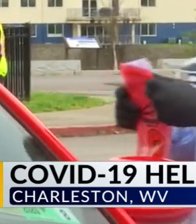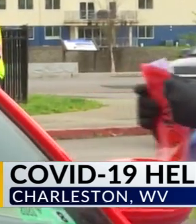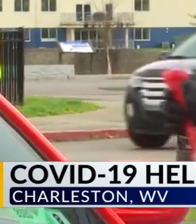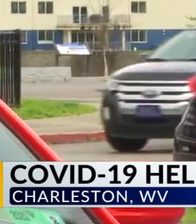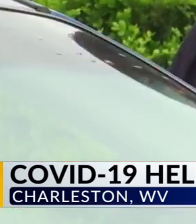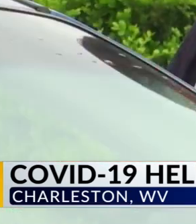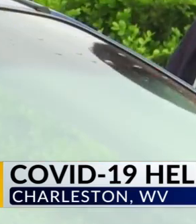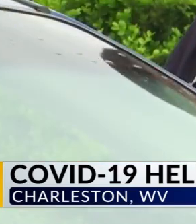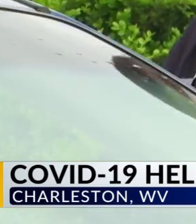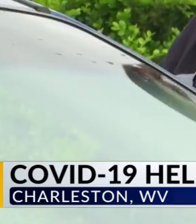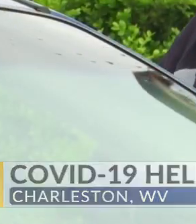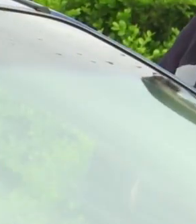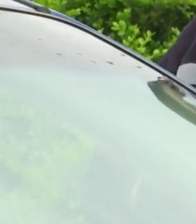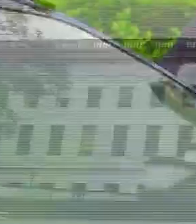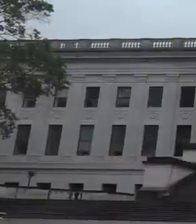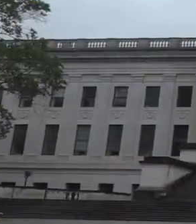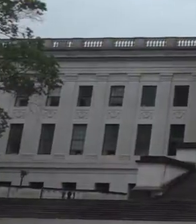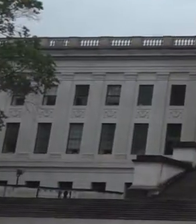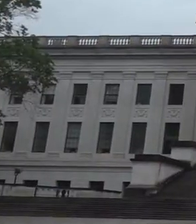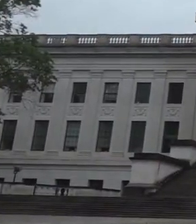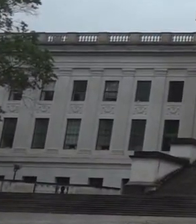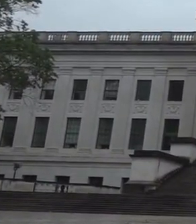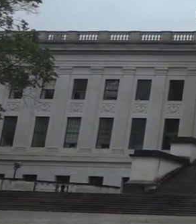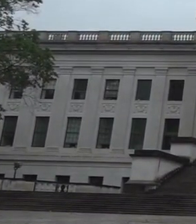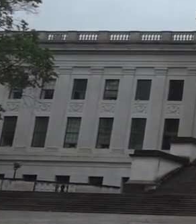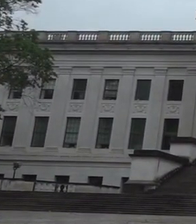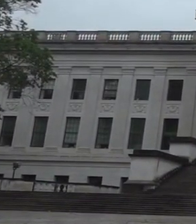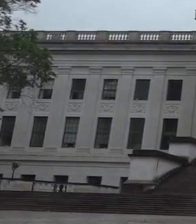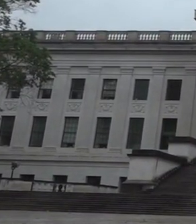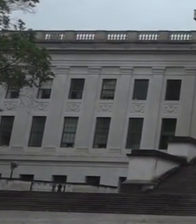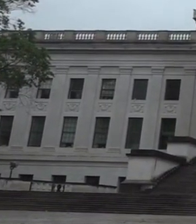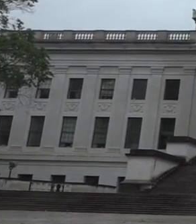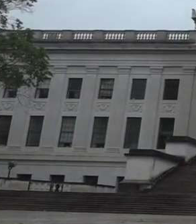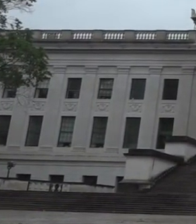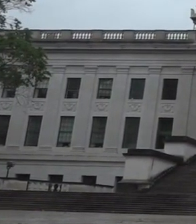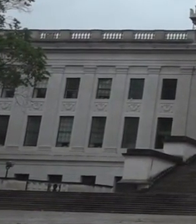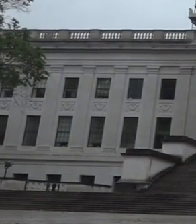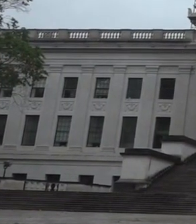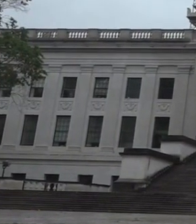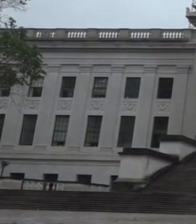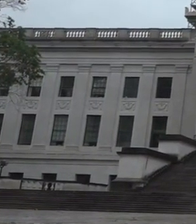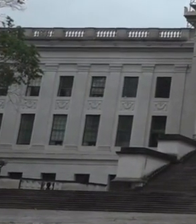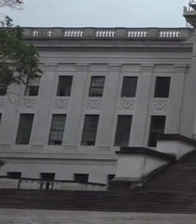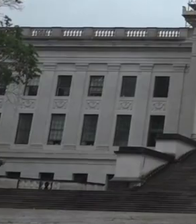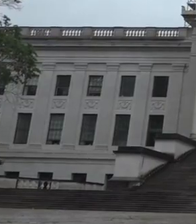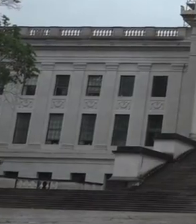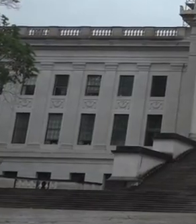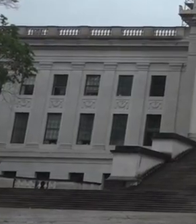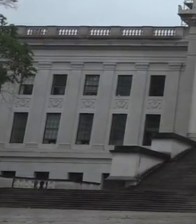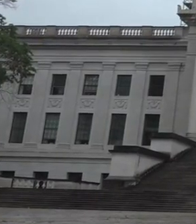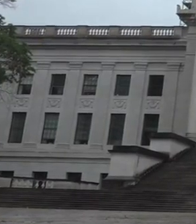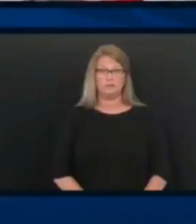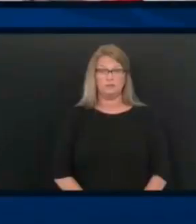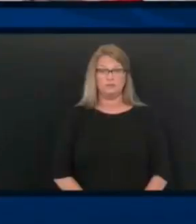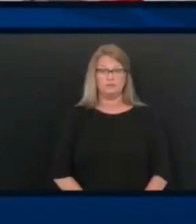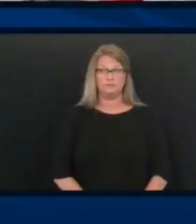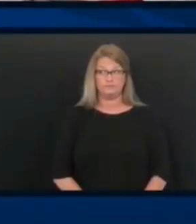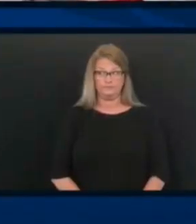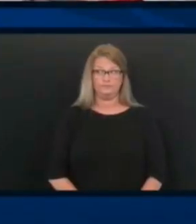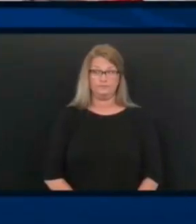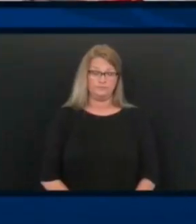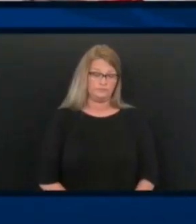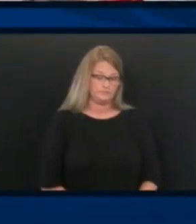on protective gear and testing. But that money remains in a state bank account. The governor said he wanted an accurate accounting instead